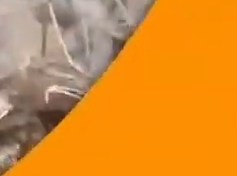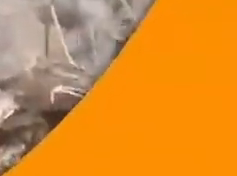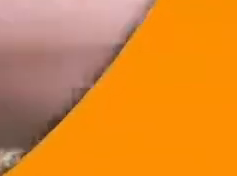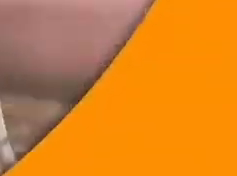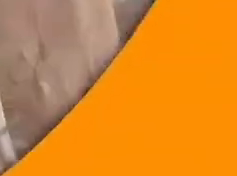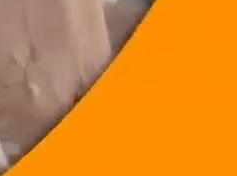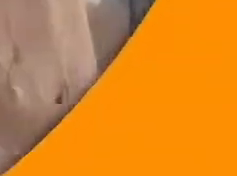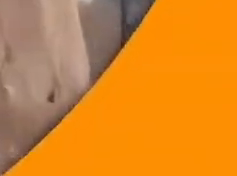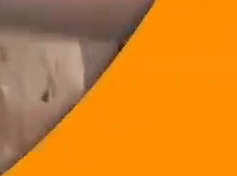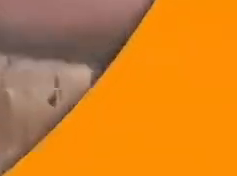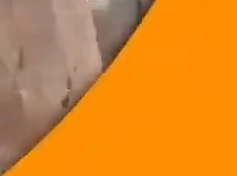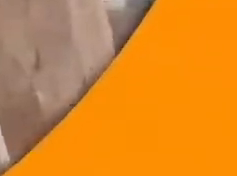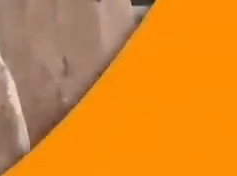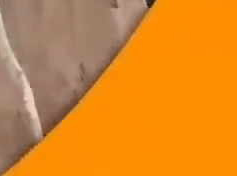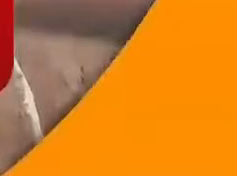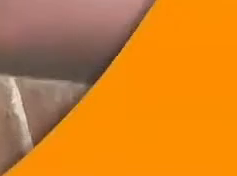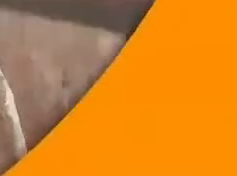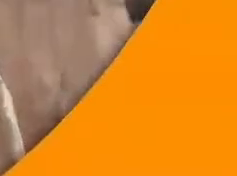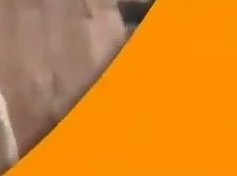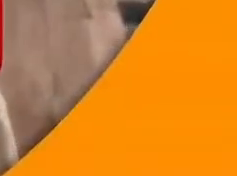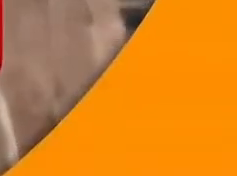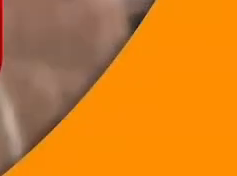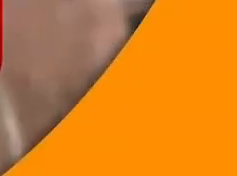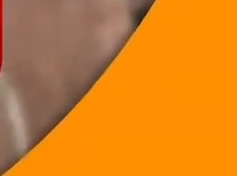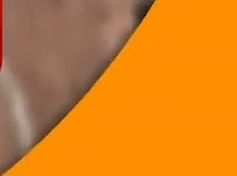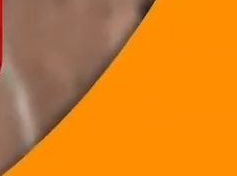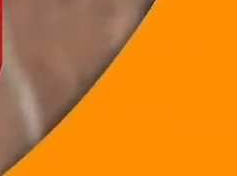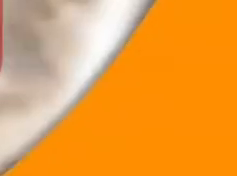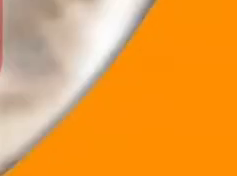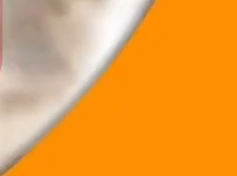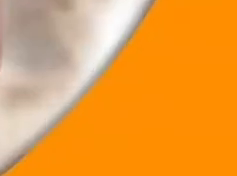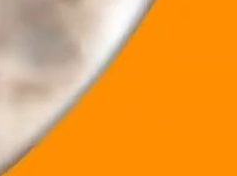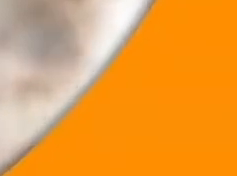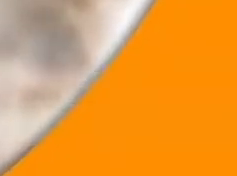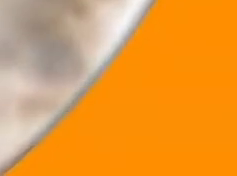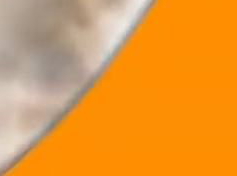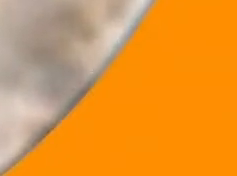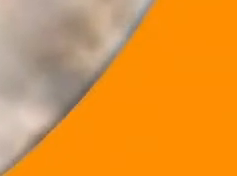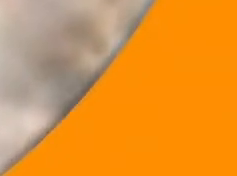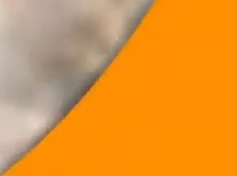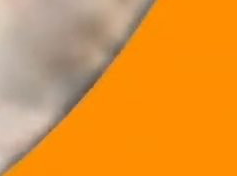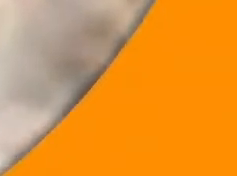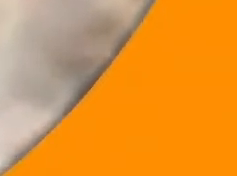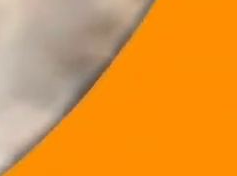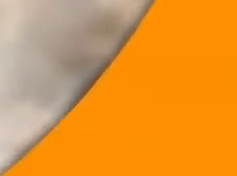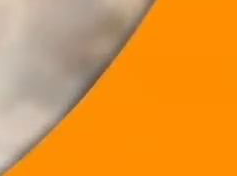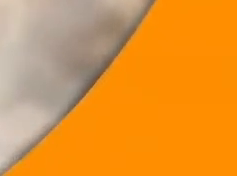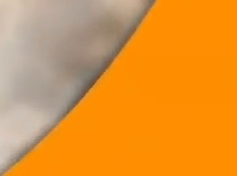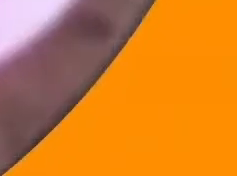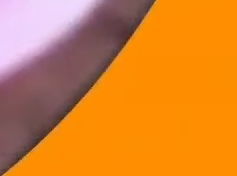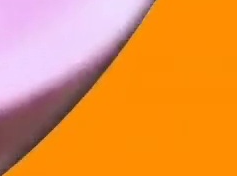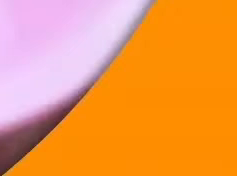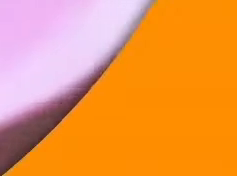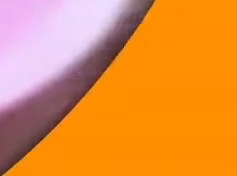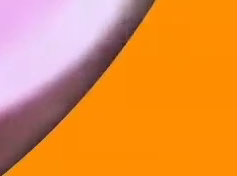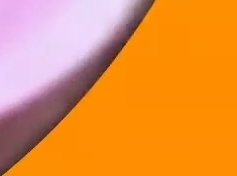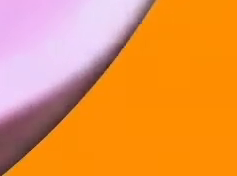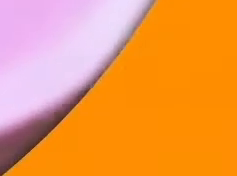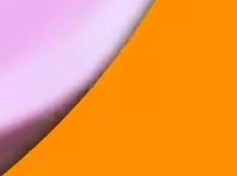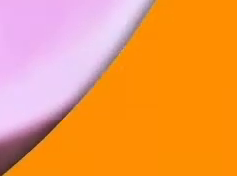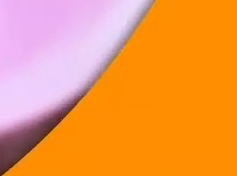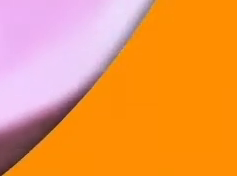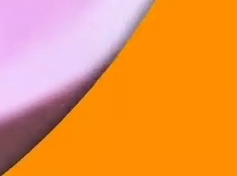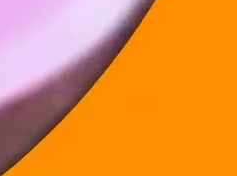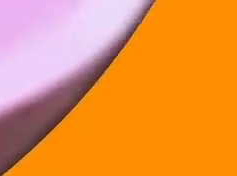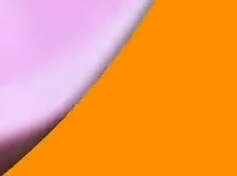our hands to help. Let's join TV 47 and the youth in this noble cause to stand with fellow